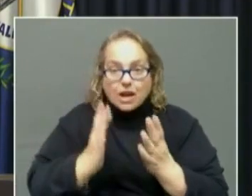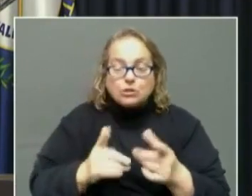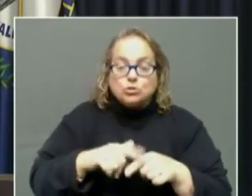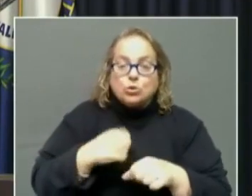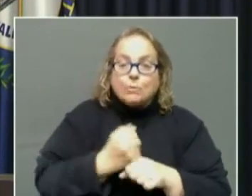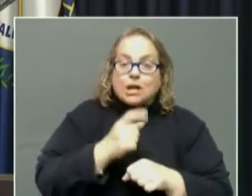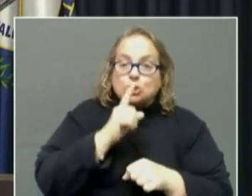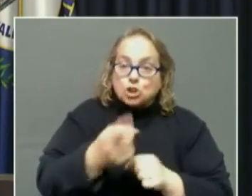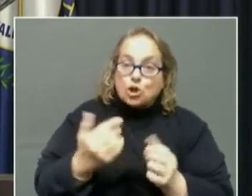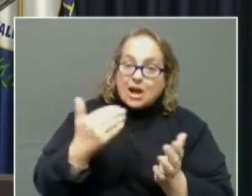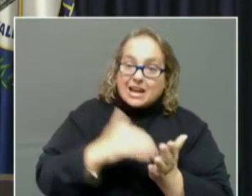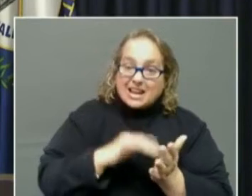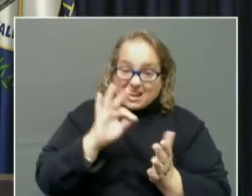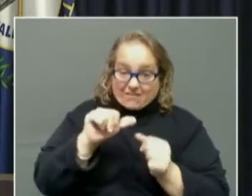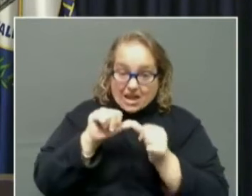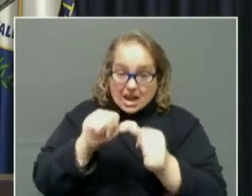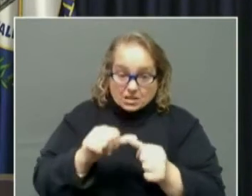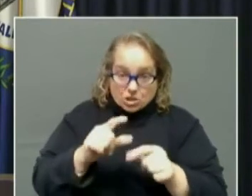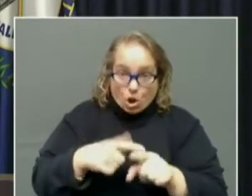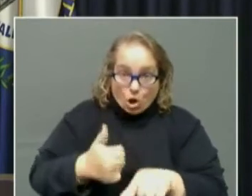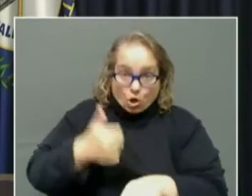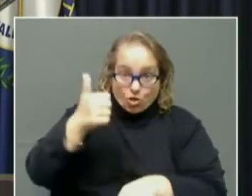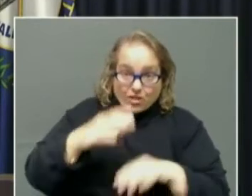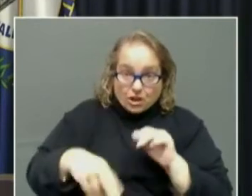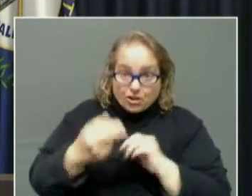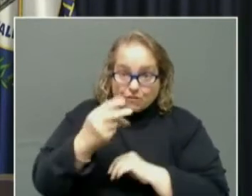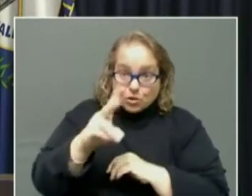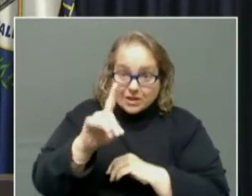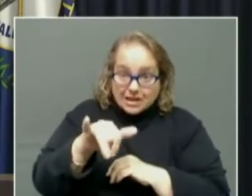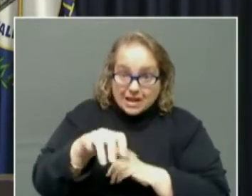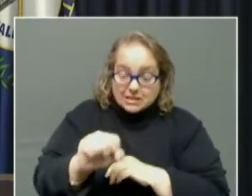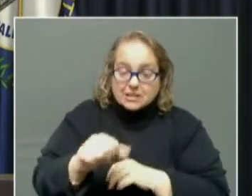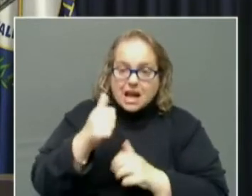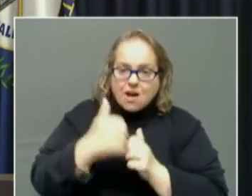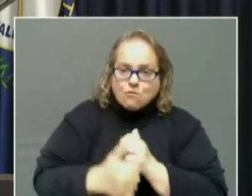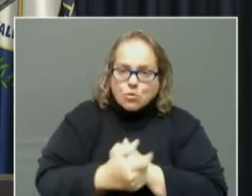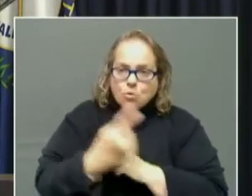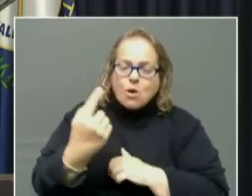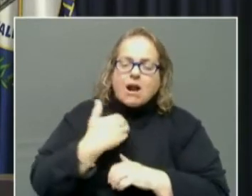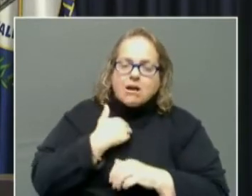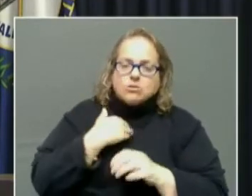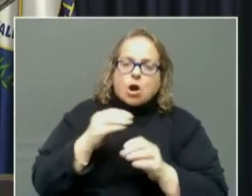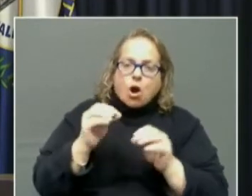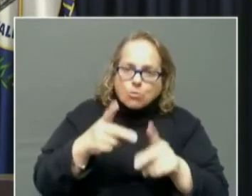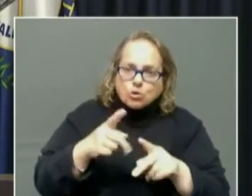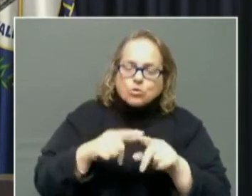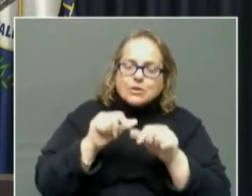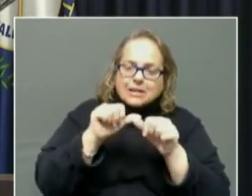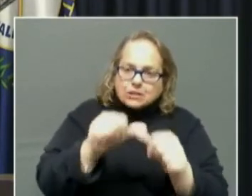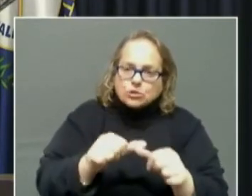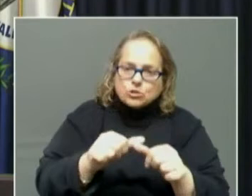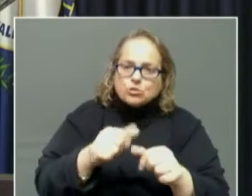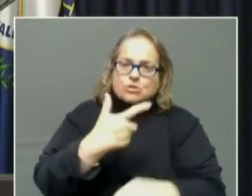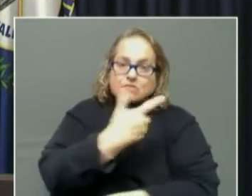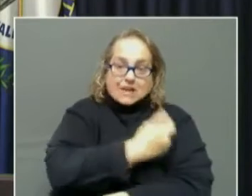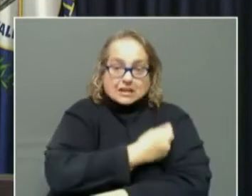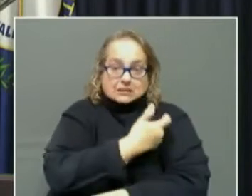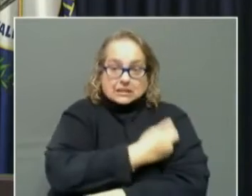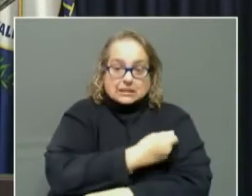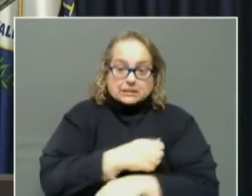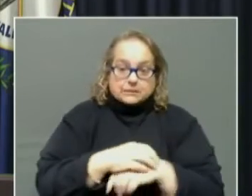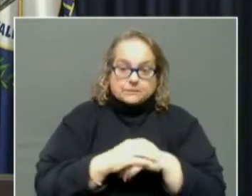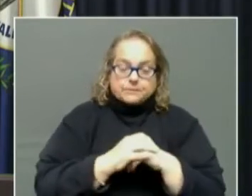this lasts longer than a couple of days, that everybody has the opportunity to continue vaccinating. Debbie Yetter